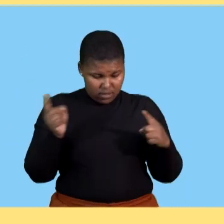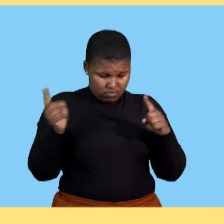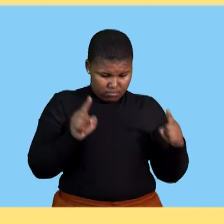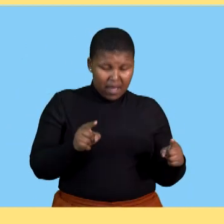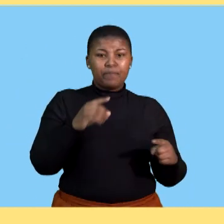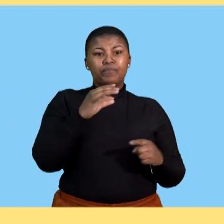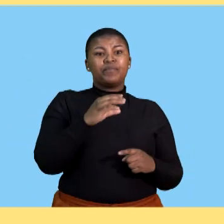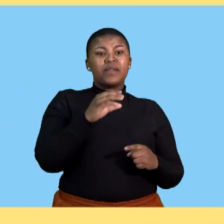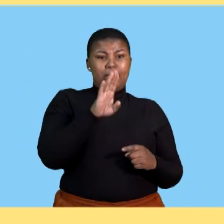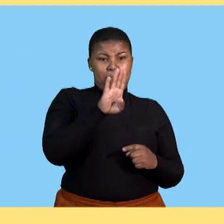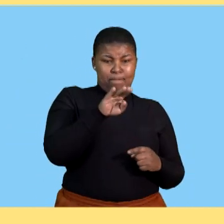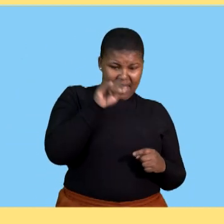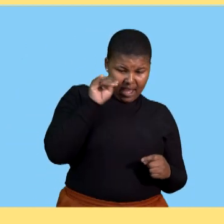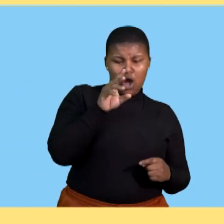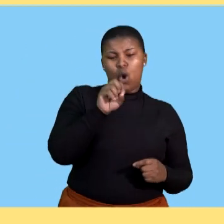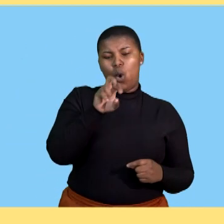liabilities, bank overdraft,